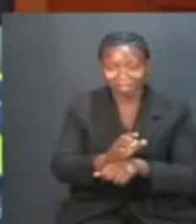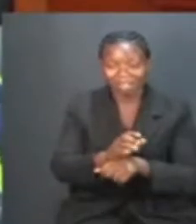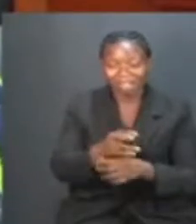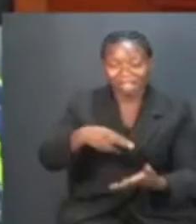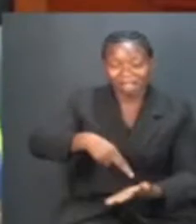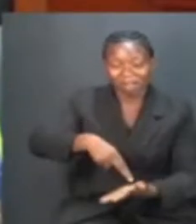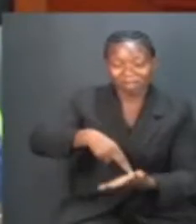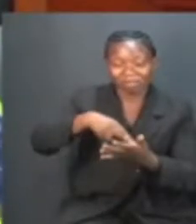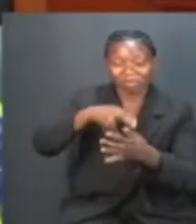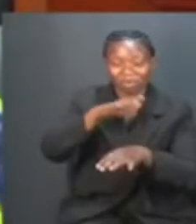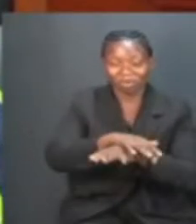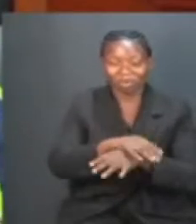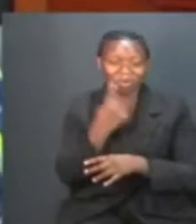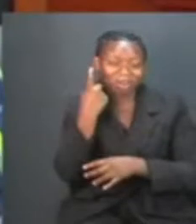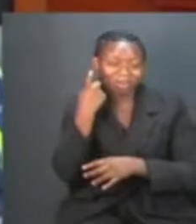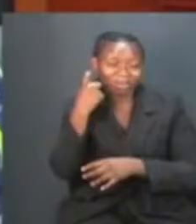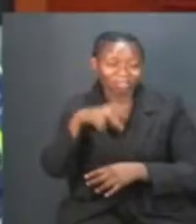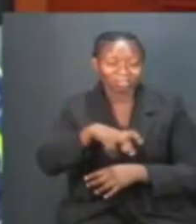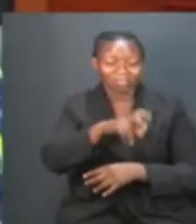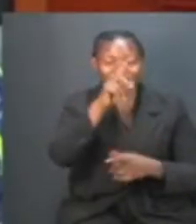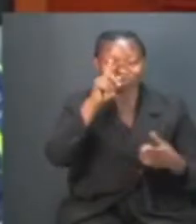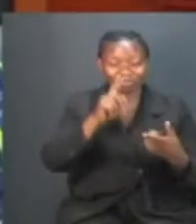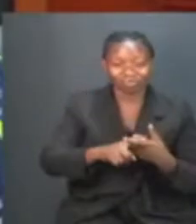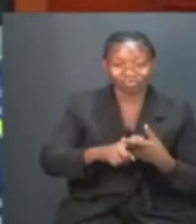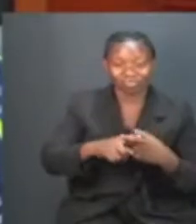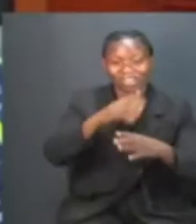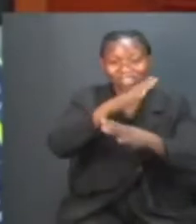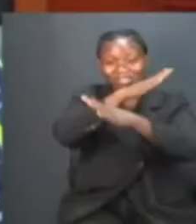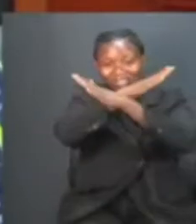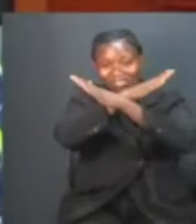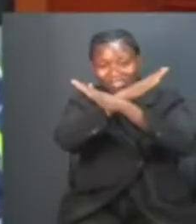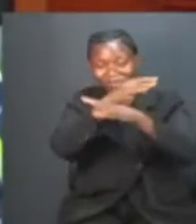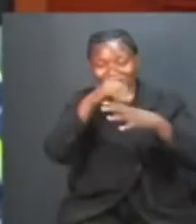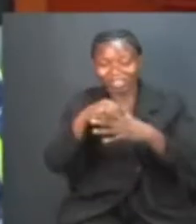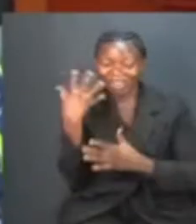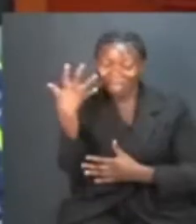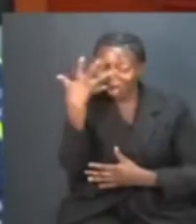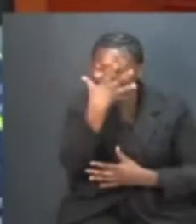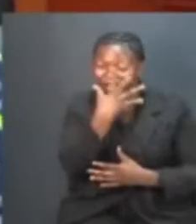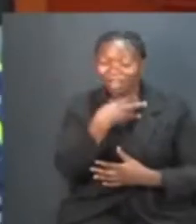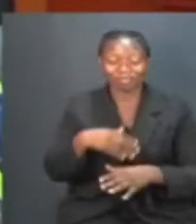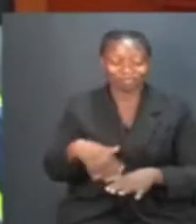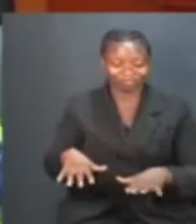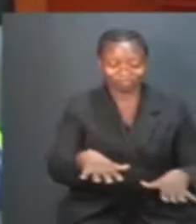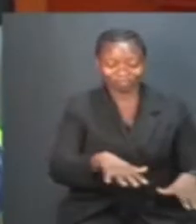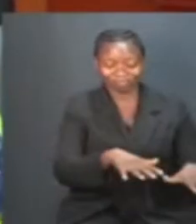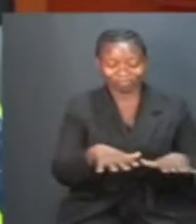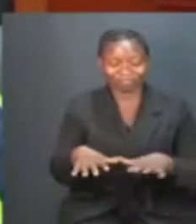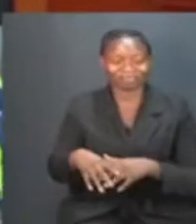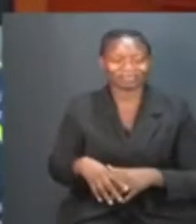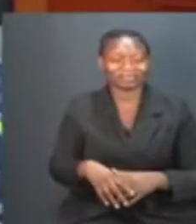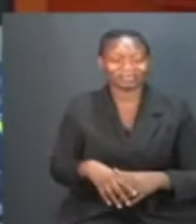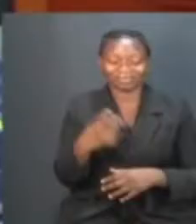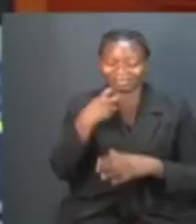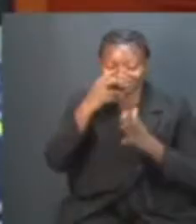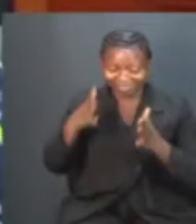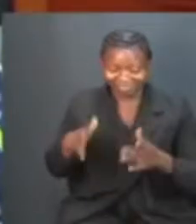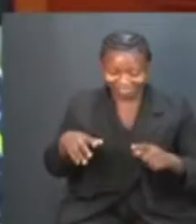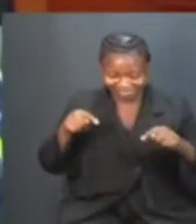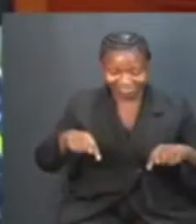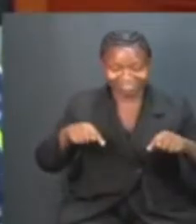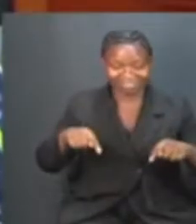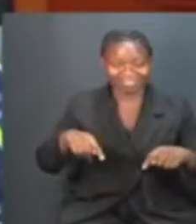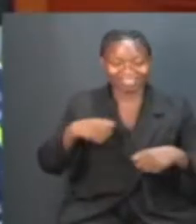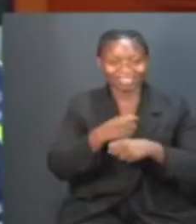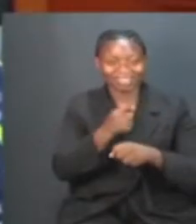represented us on his recent trip to Zambia in a beautiful piece. Mr. Speaker, today,